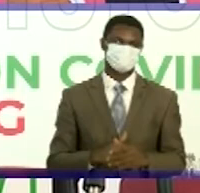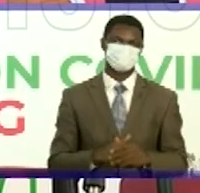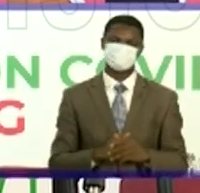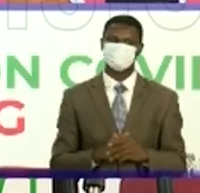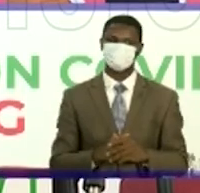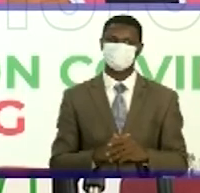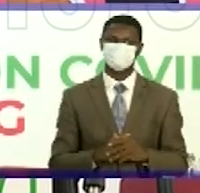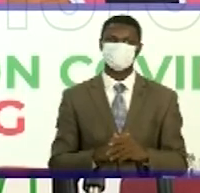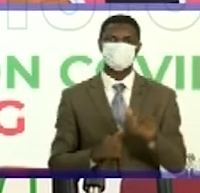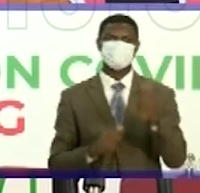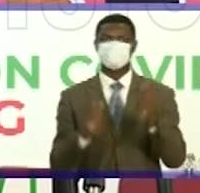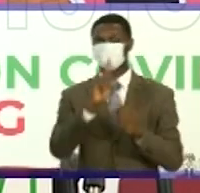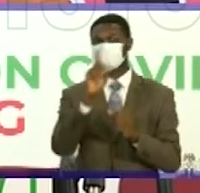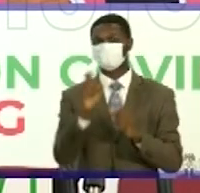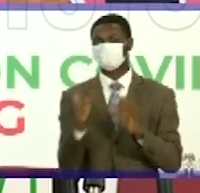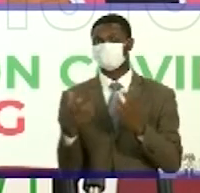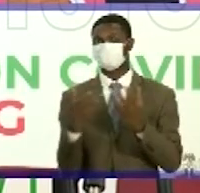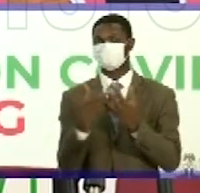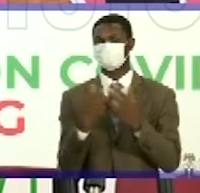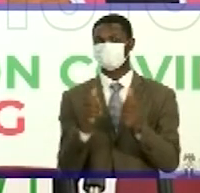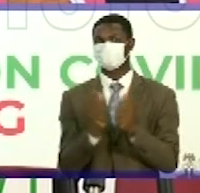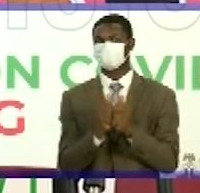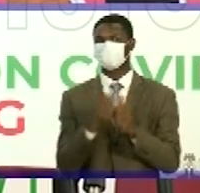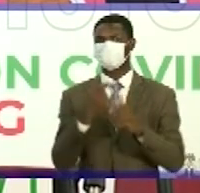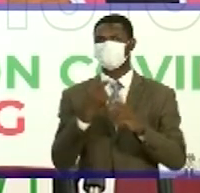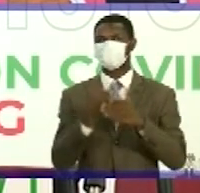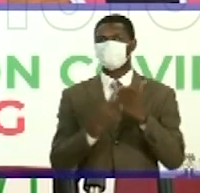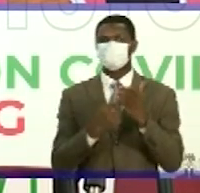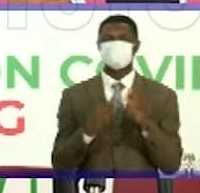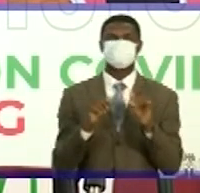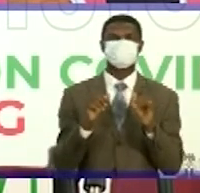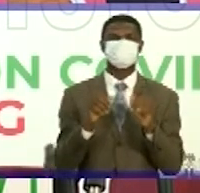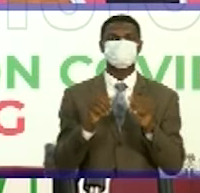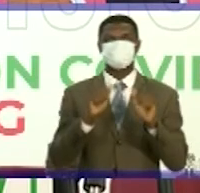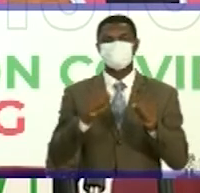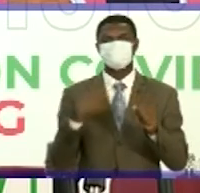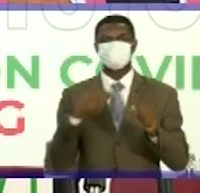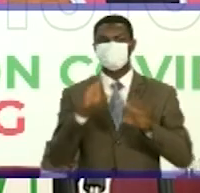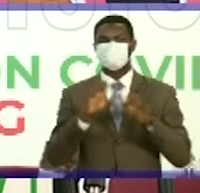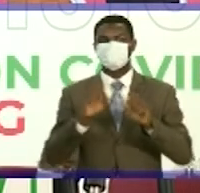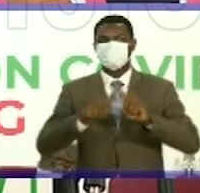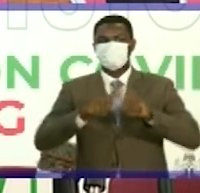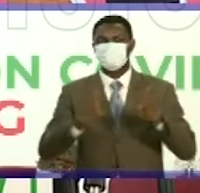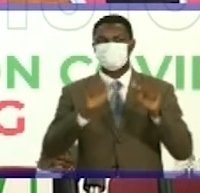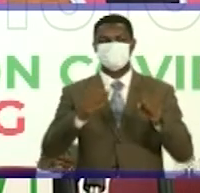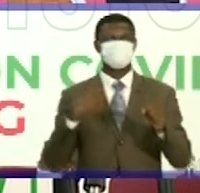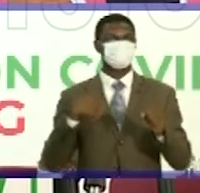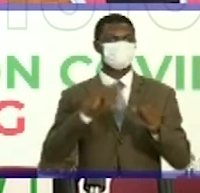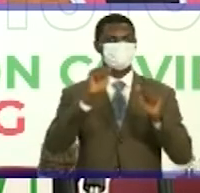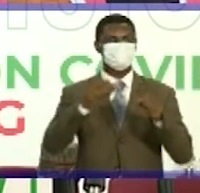The other question has to do with what measures should we do, what should we do different in order to ensure strict compliance.